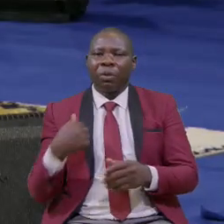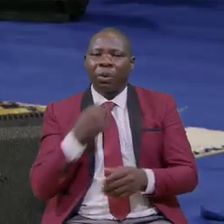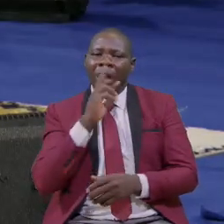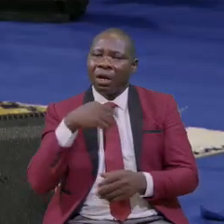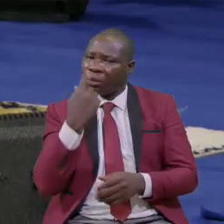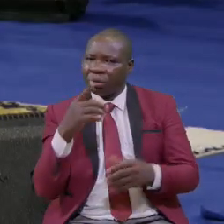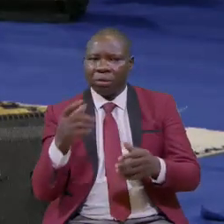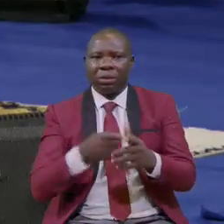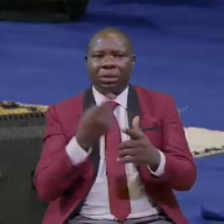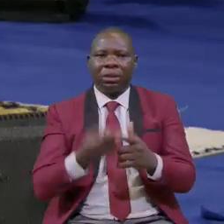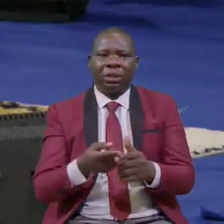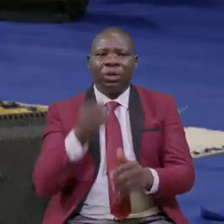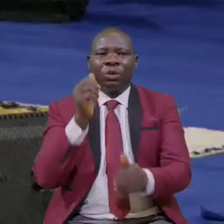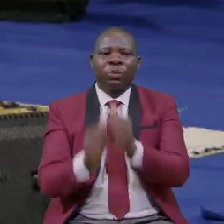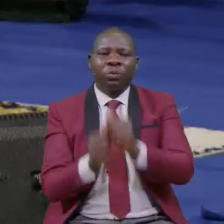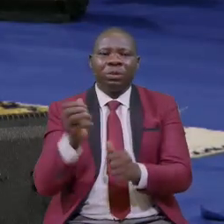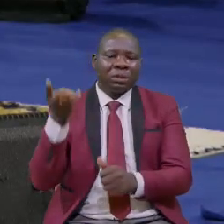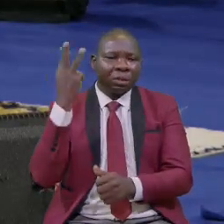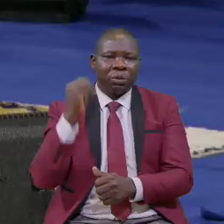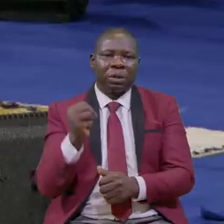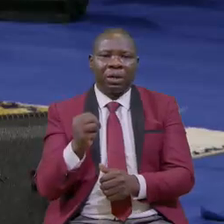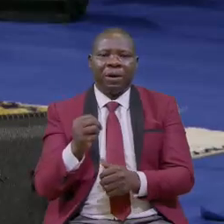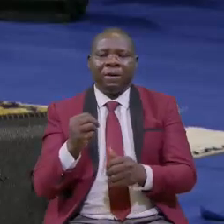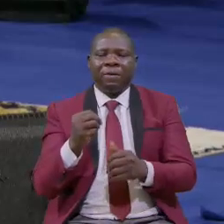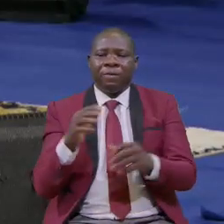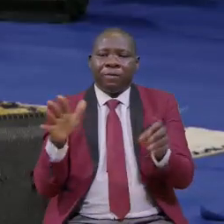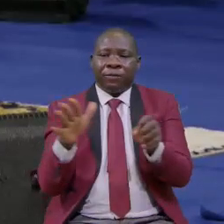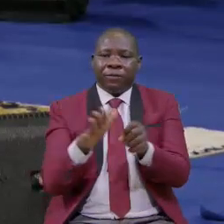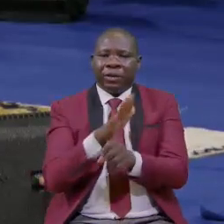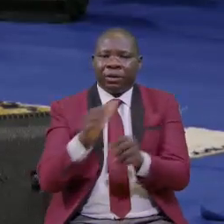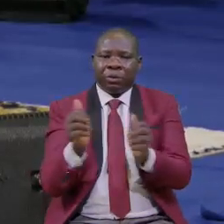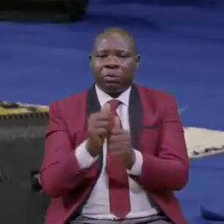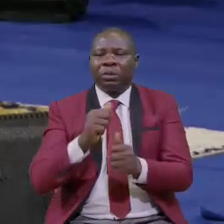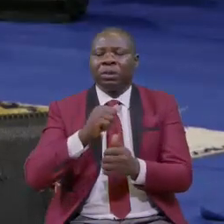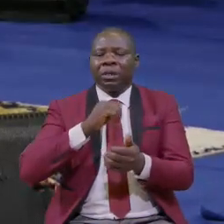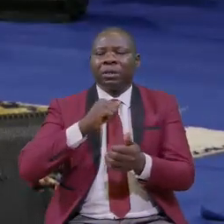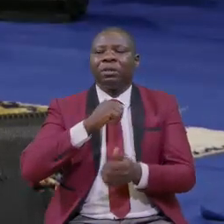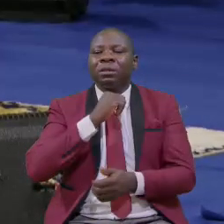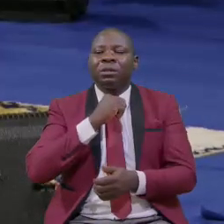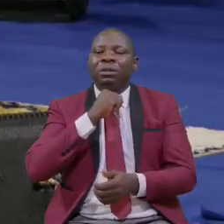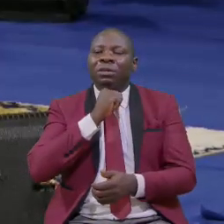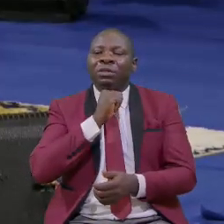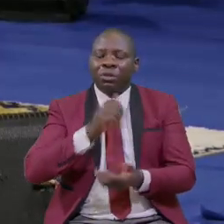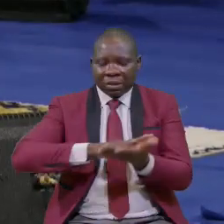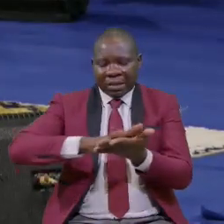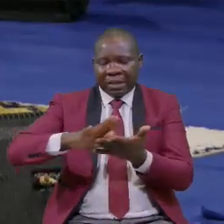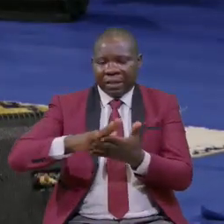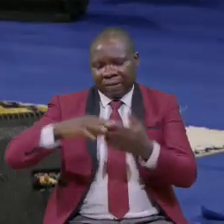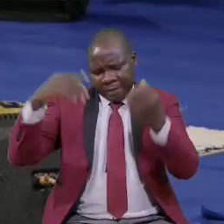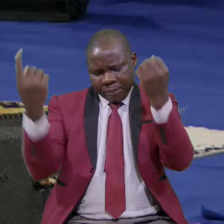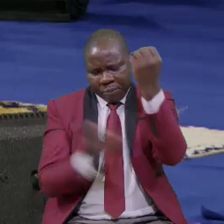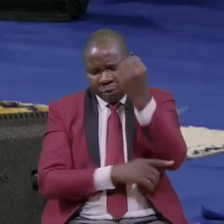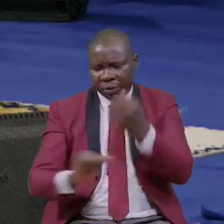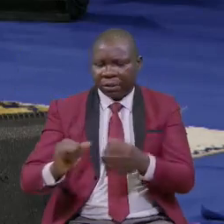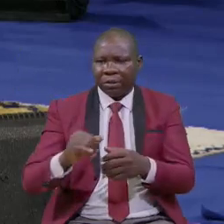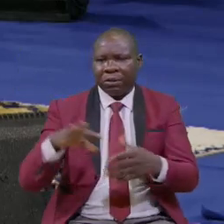them which were vexed with unclean, tormenting spirit, and